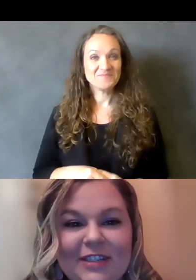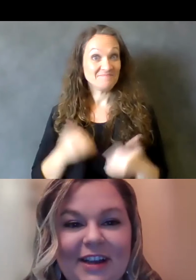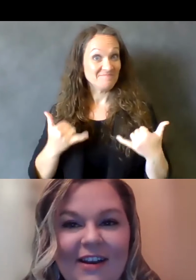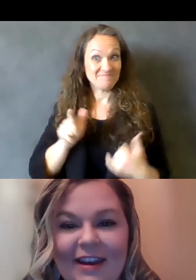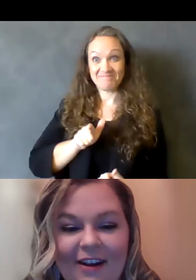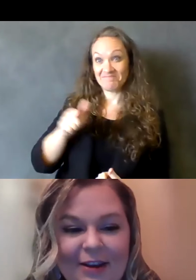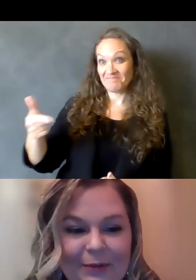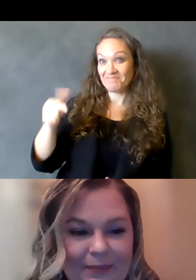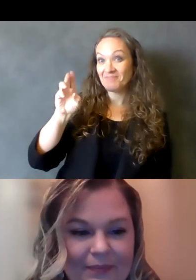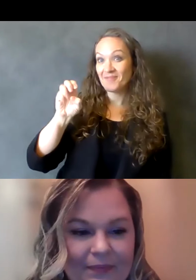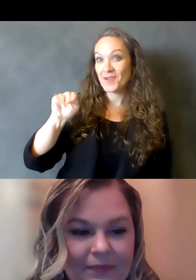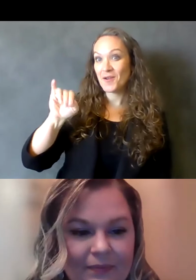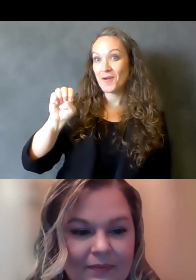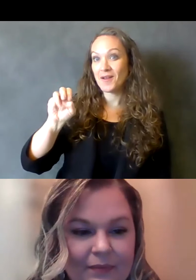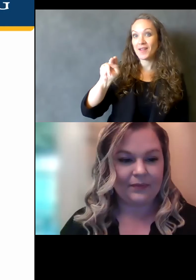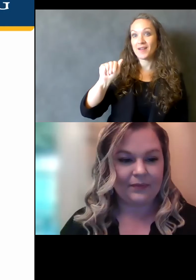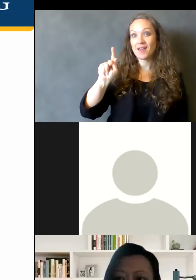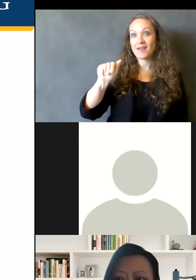pass it over to Connie Nakano.